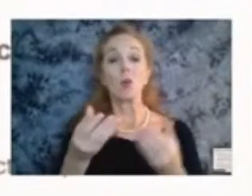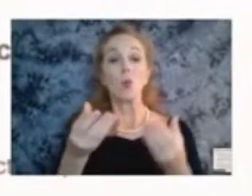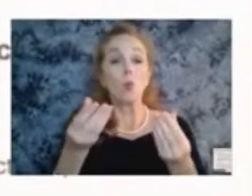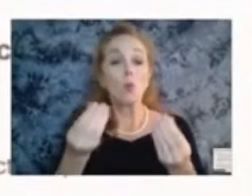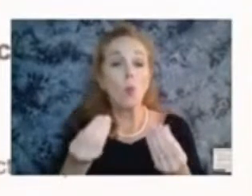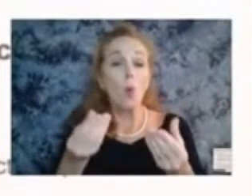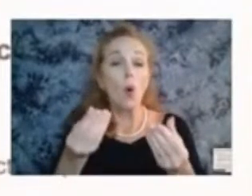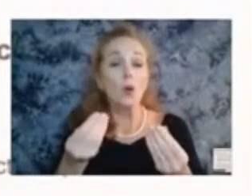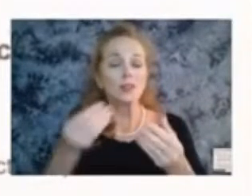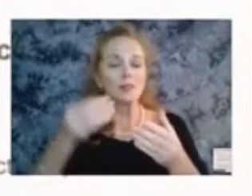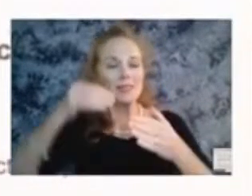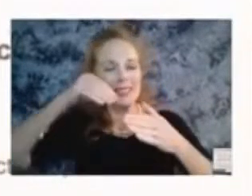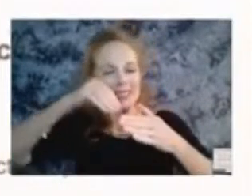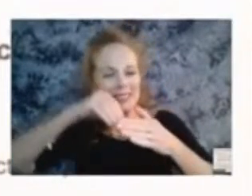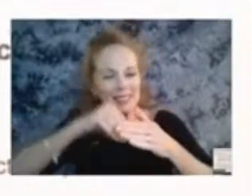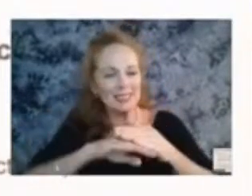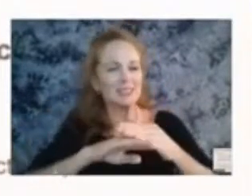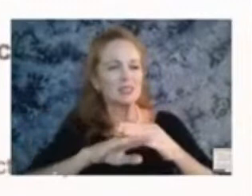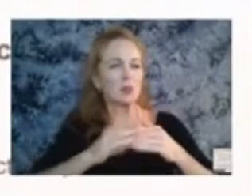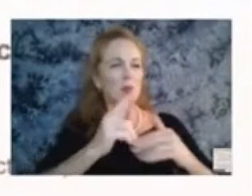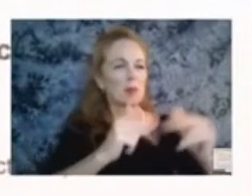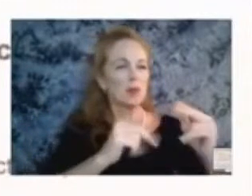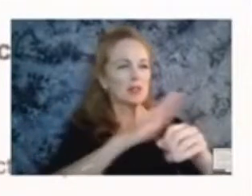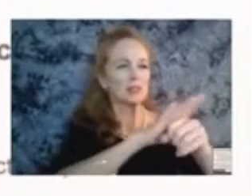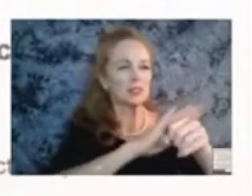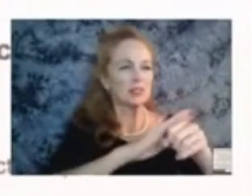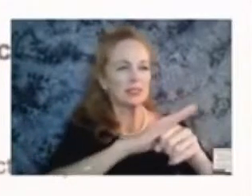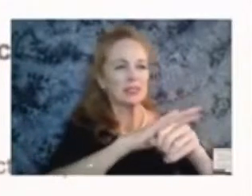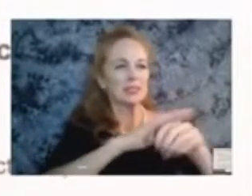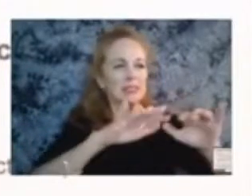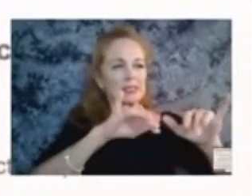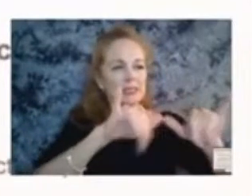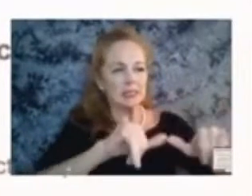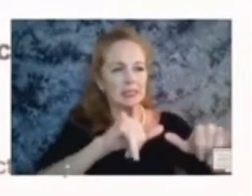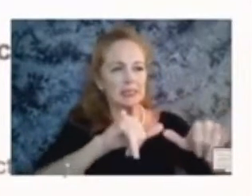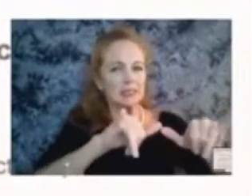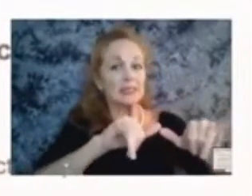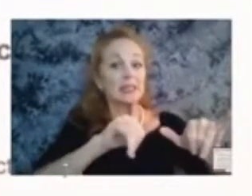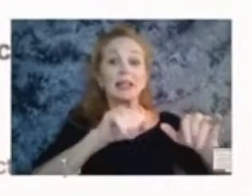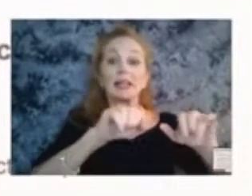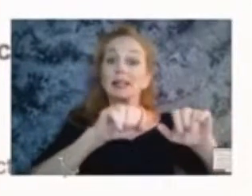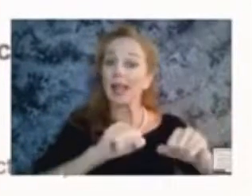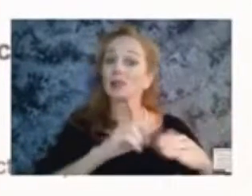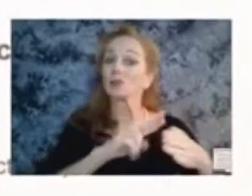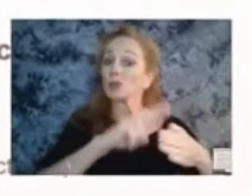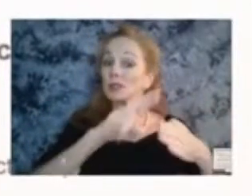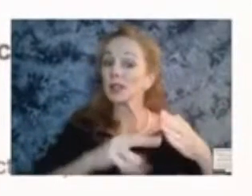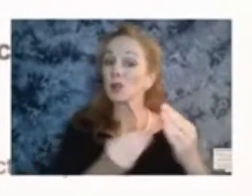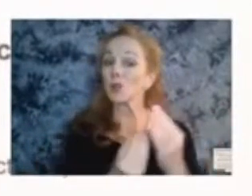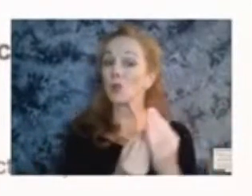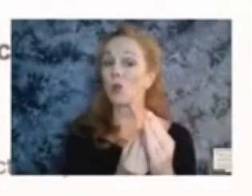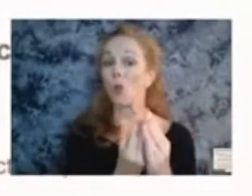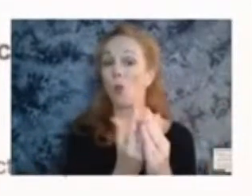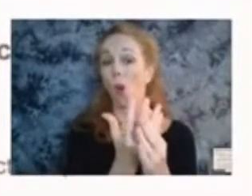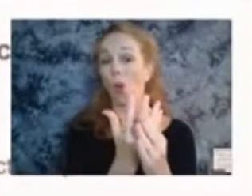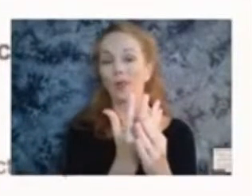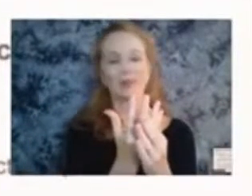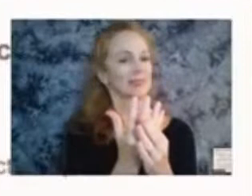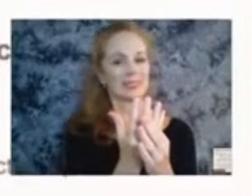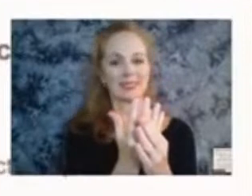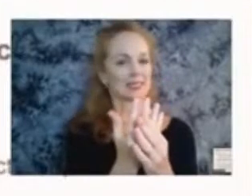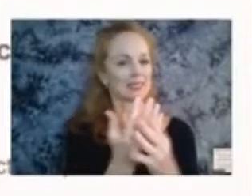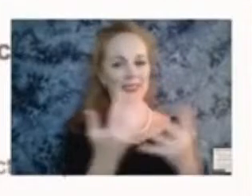for a while, or there's other variables involved, it can result in growth, and that is not what we are attempting to